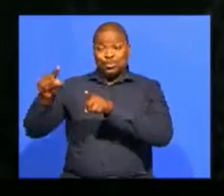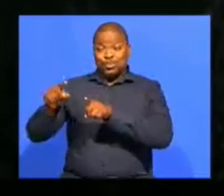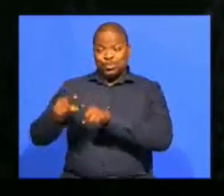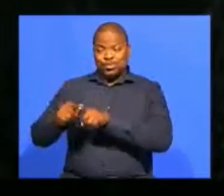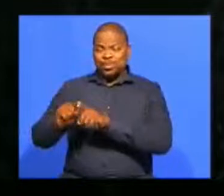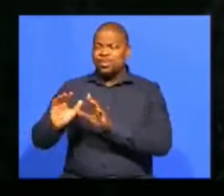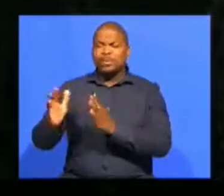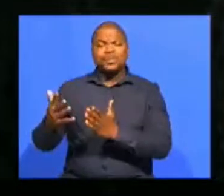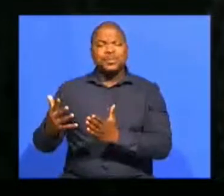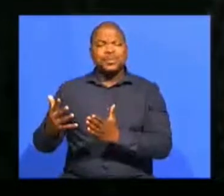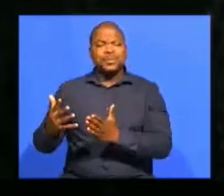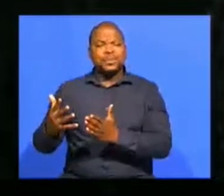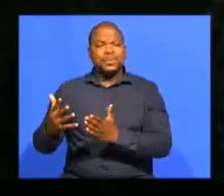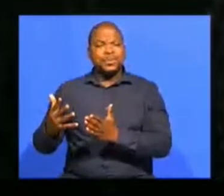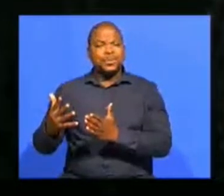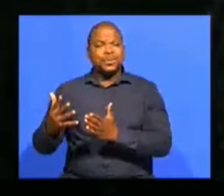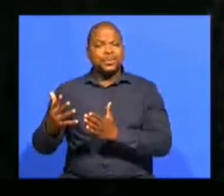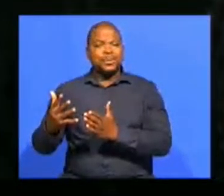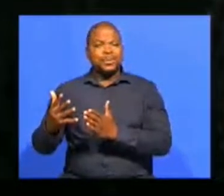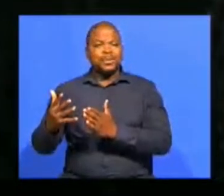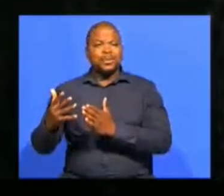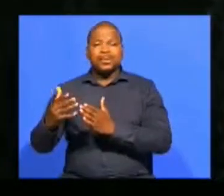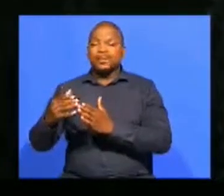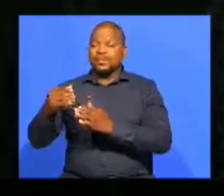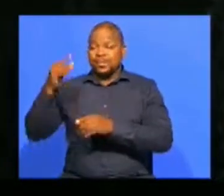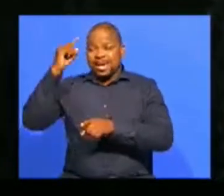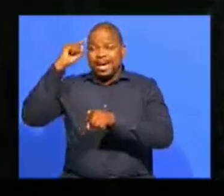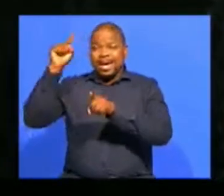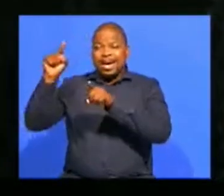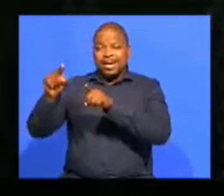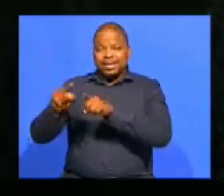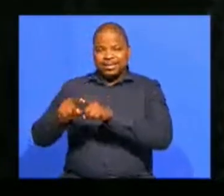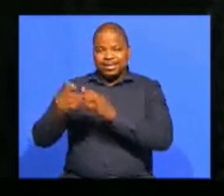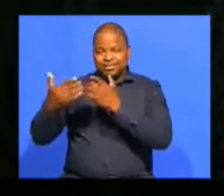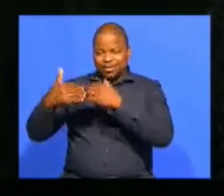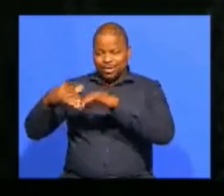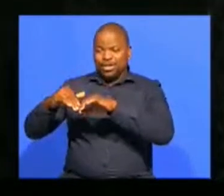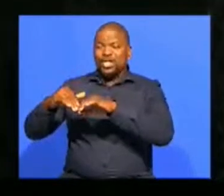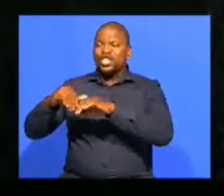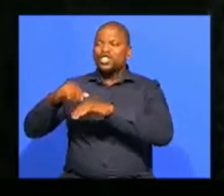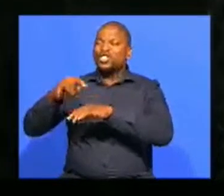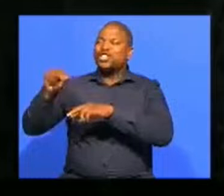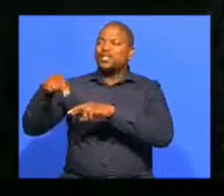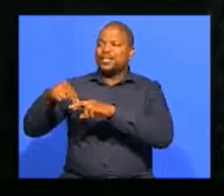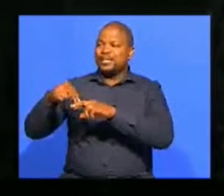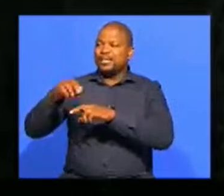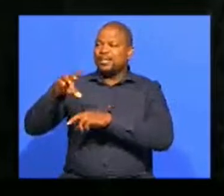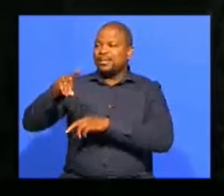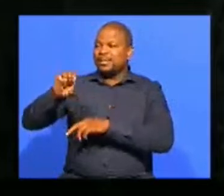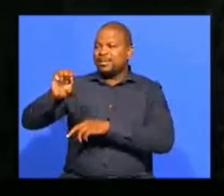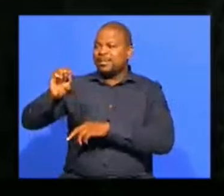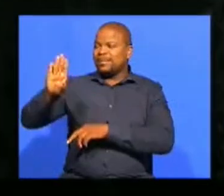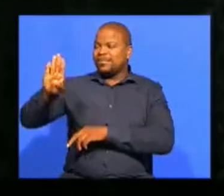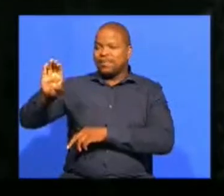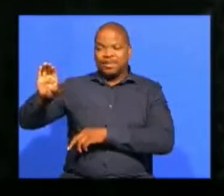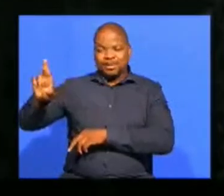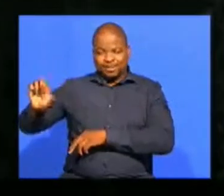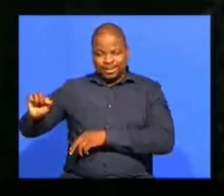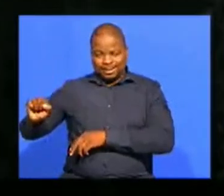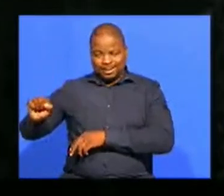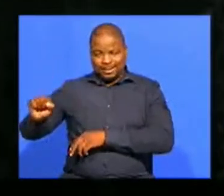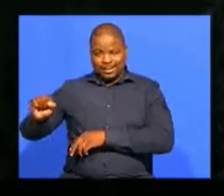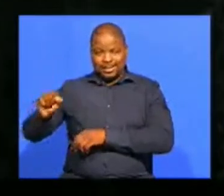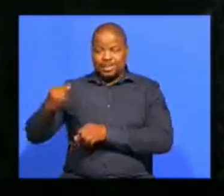out of an enslaving agreement with the multinational, De Beers,